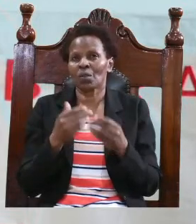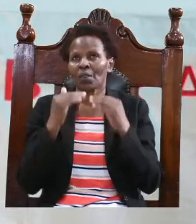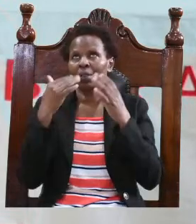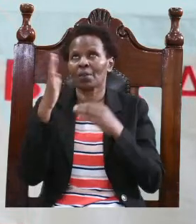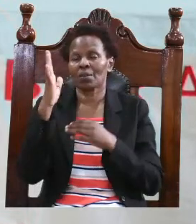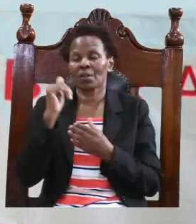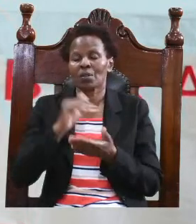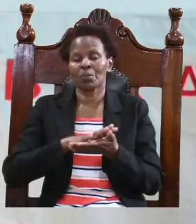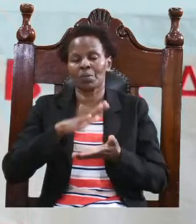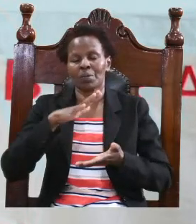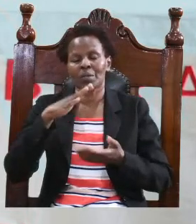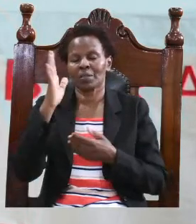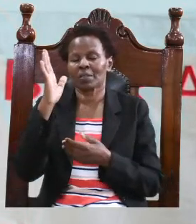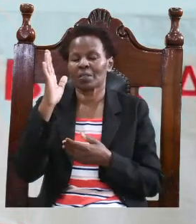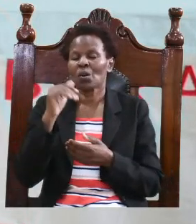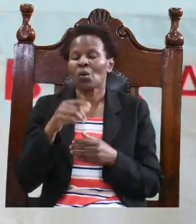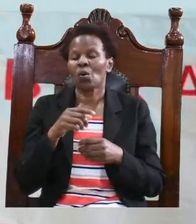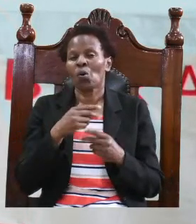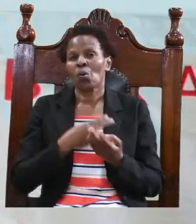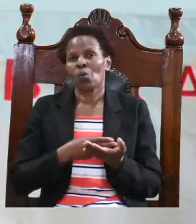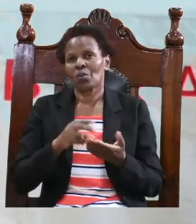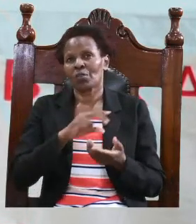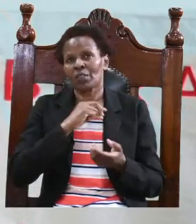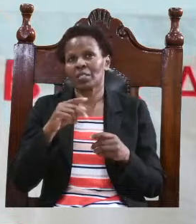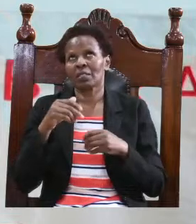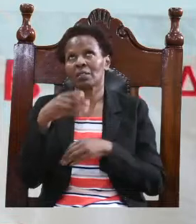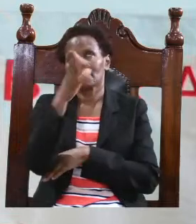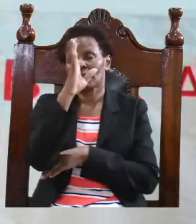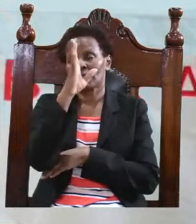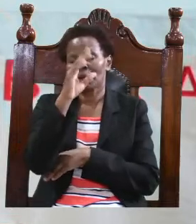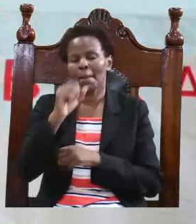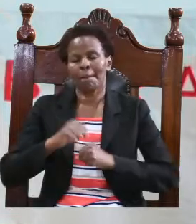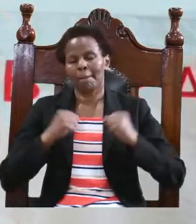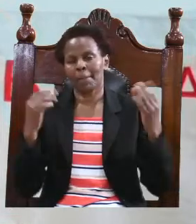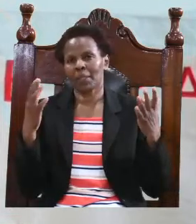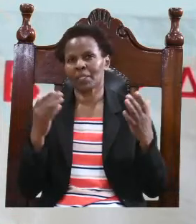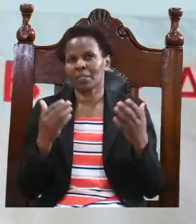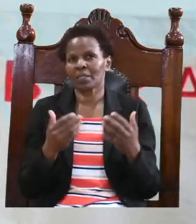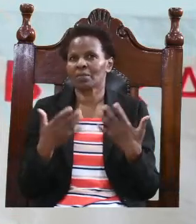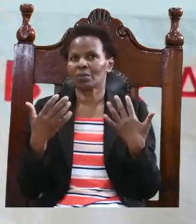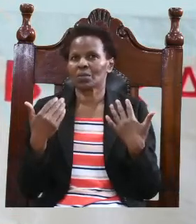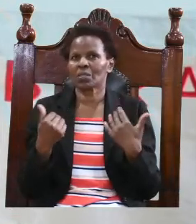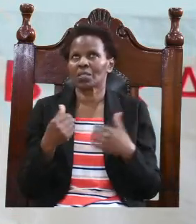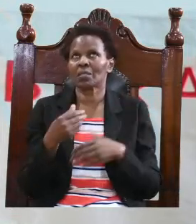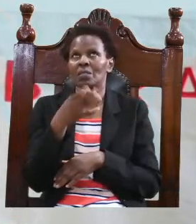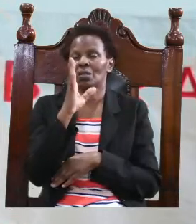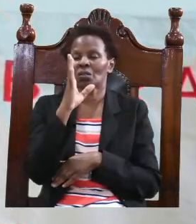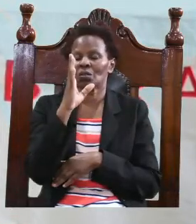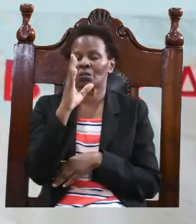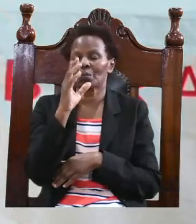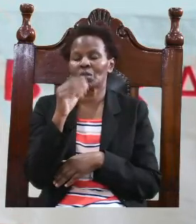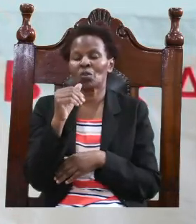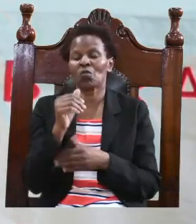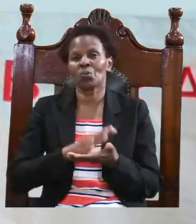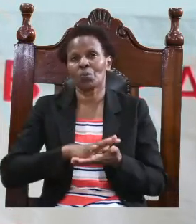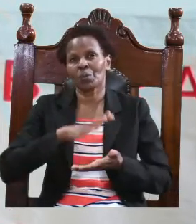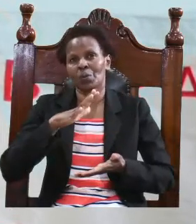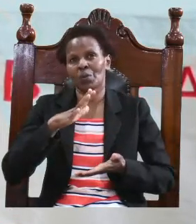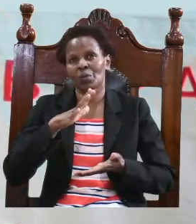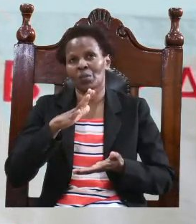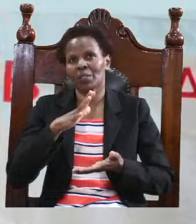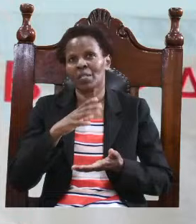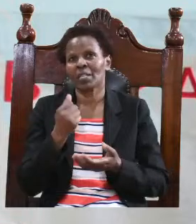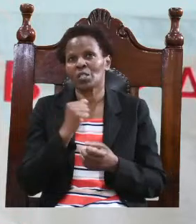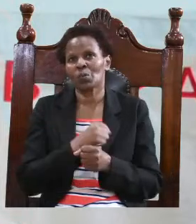thanks and praise, Holy Father, Heavenly King, Almighty and Eternal God, for the majesty of your glory, the wonder